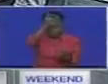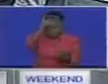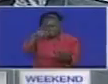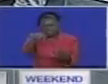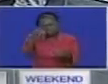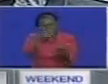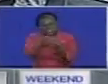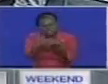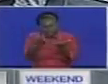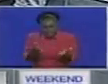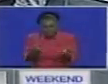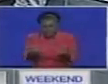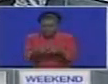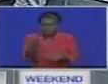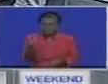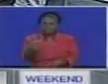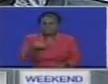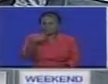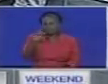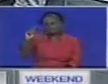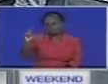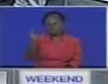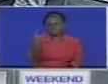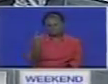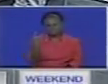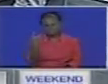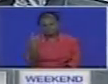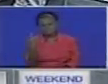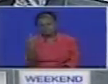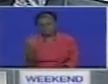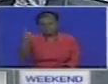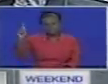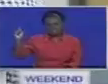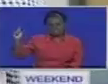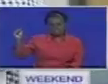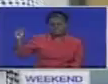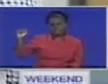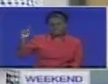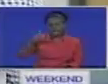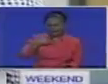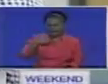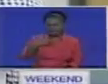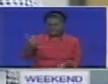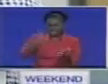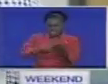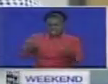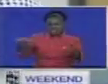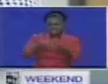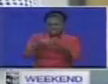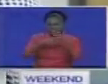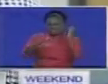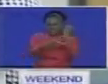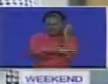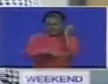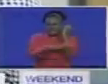same position now? Let me say this. First of all, TNA has registered members across the country. If you check with the